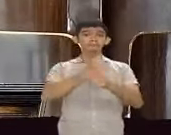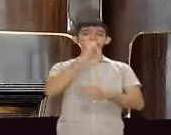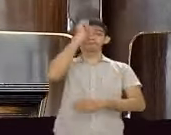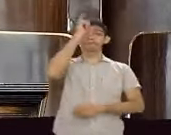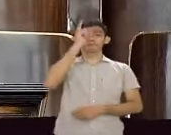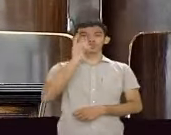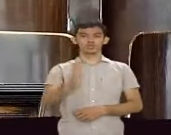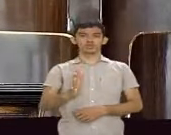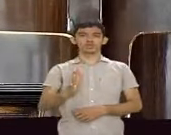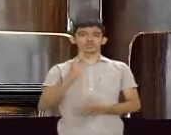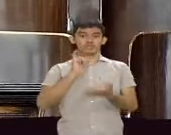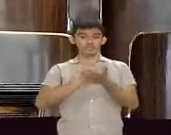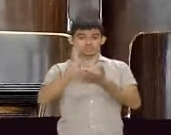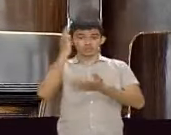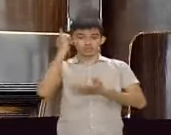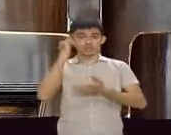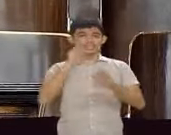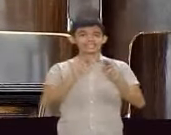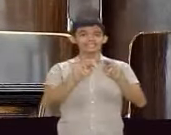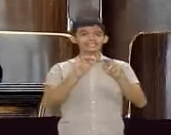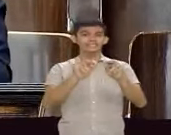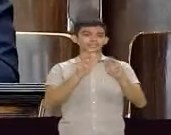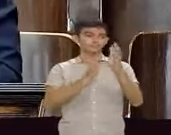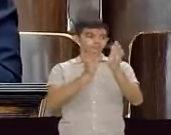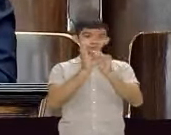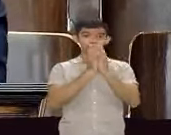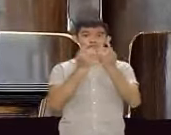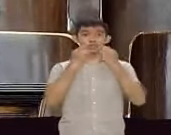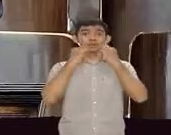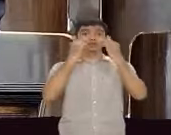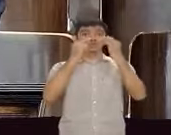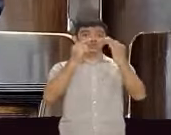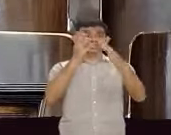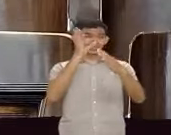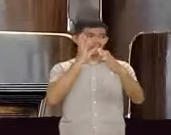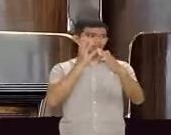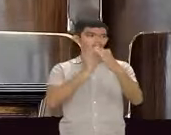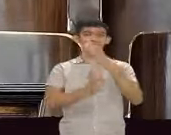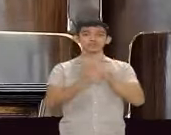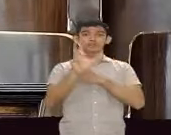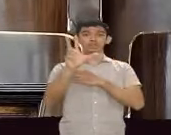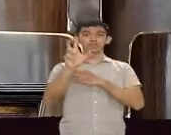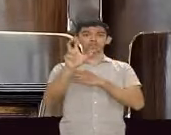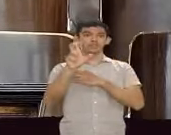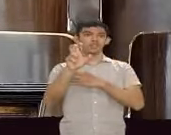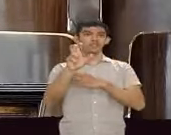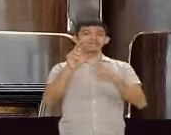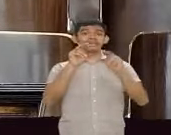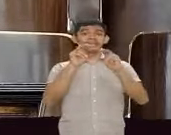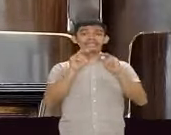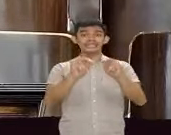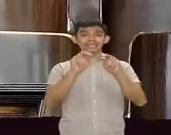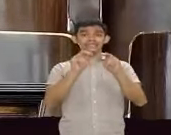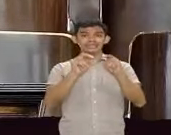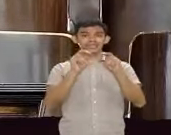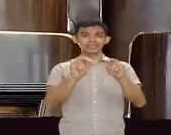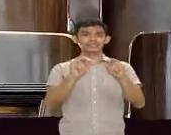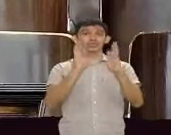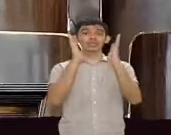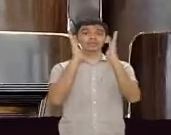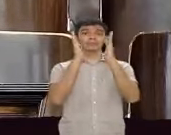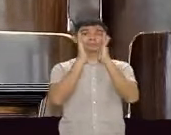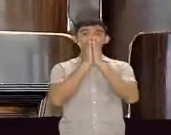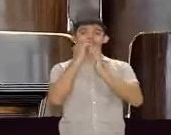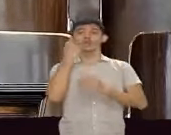Ginoo. And that is why we need, the Bible says in Romans chapter 13, we need to pray for those that are in